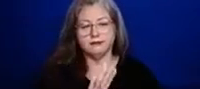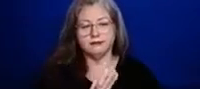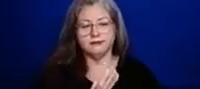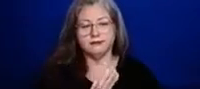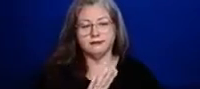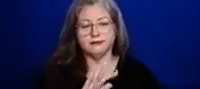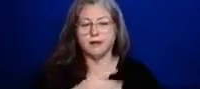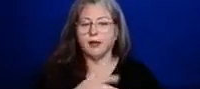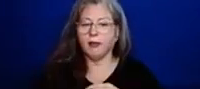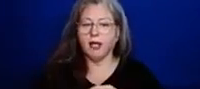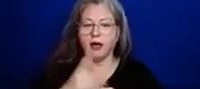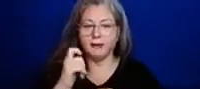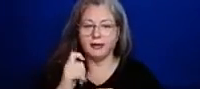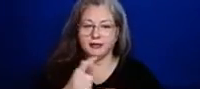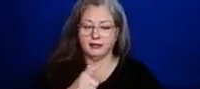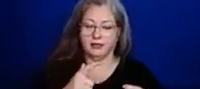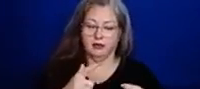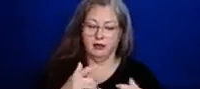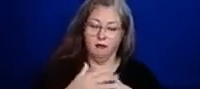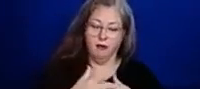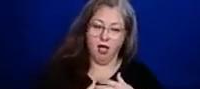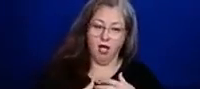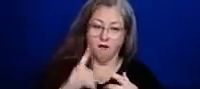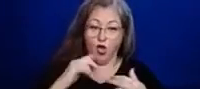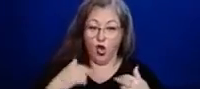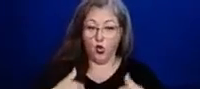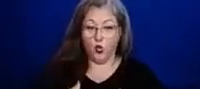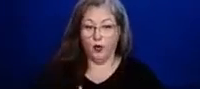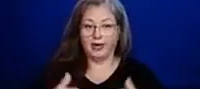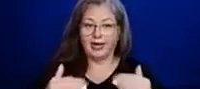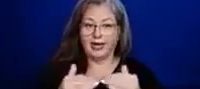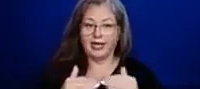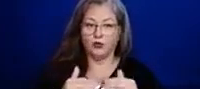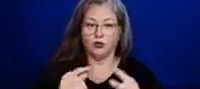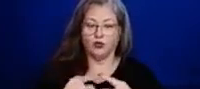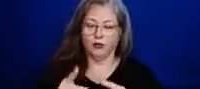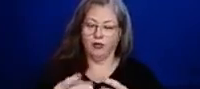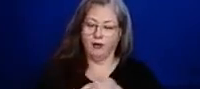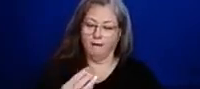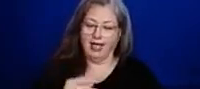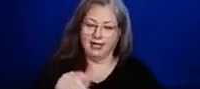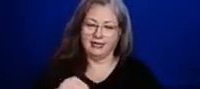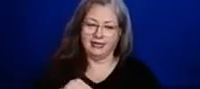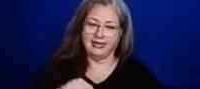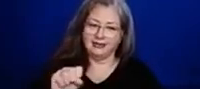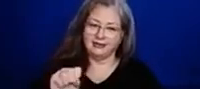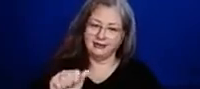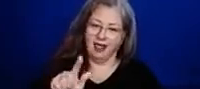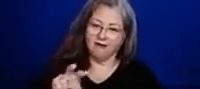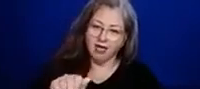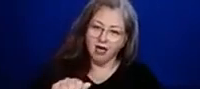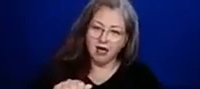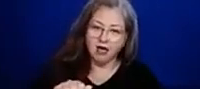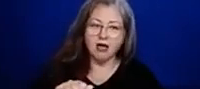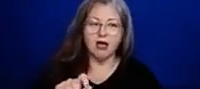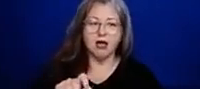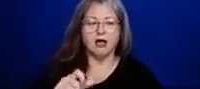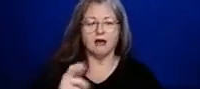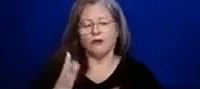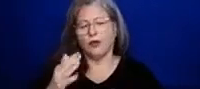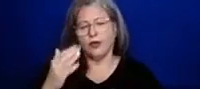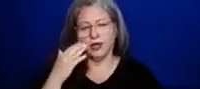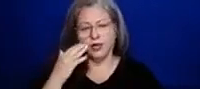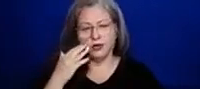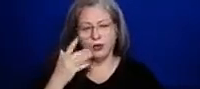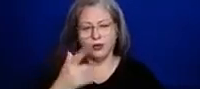on blood, because blood on human beings is equivalent of savia in the plants, and we all know, you